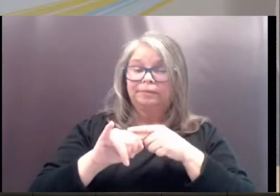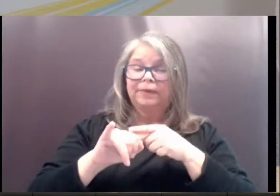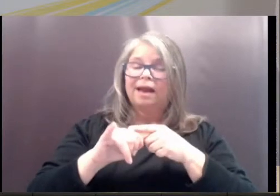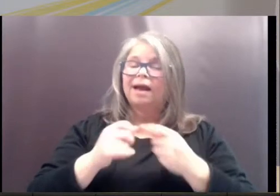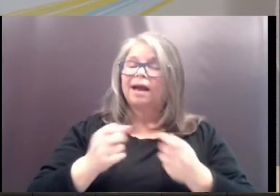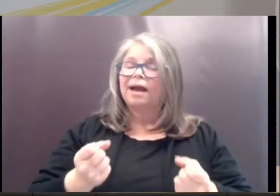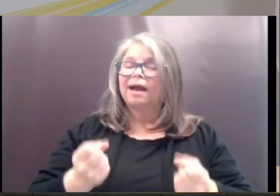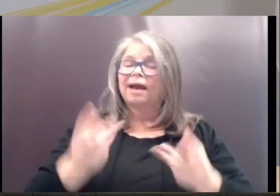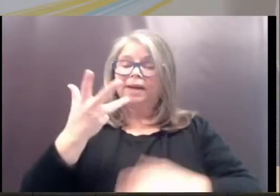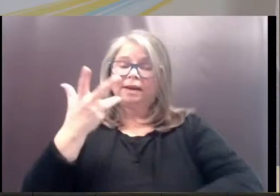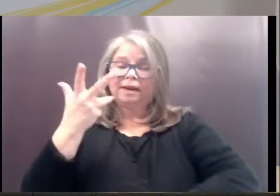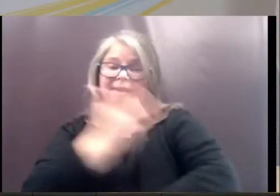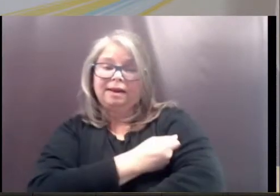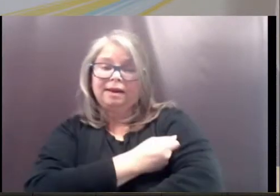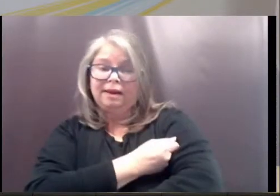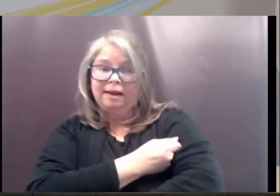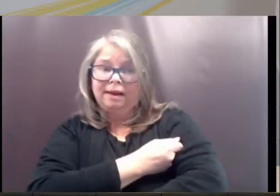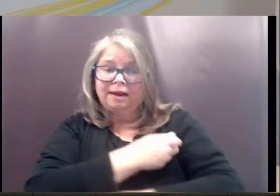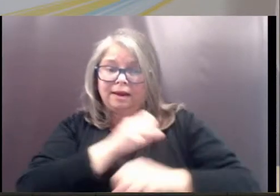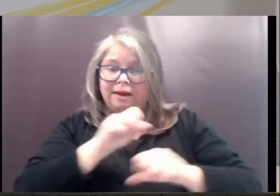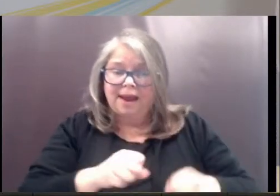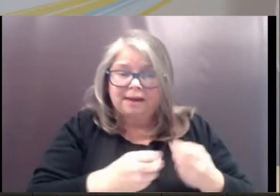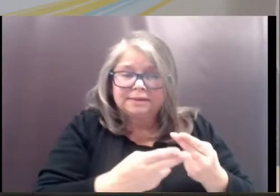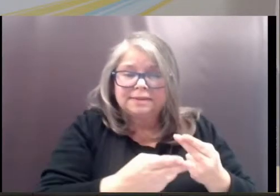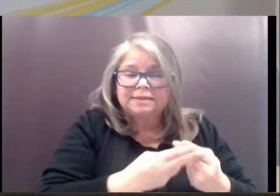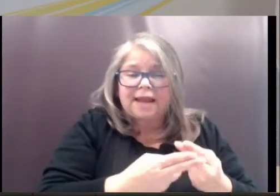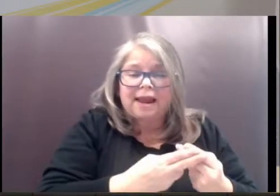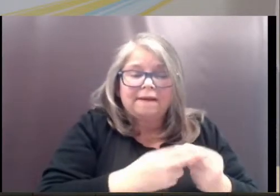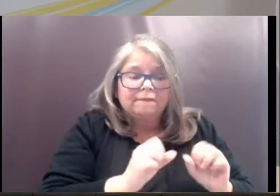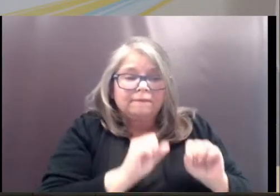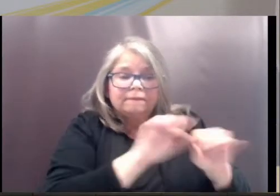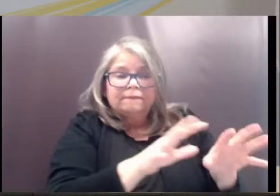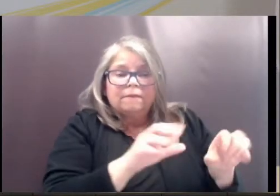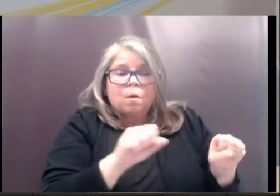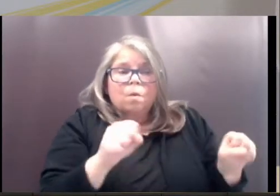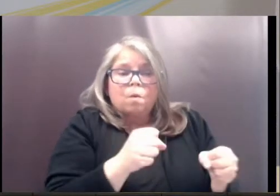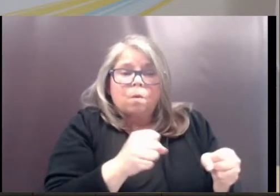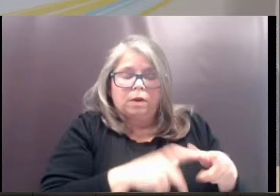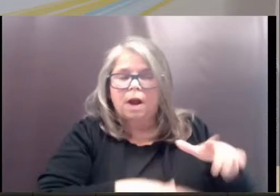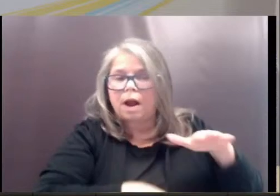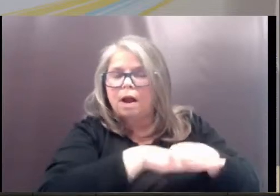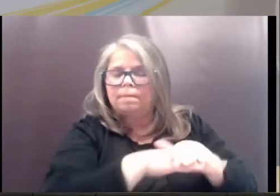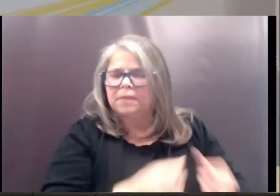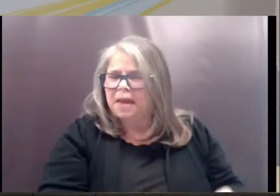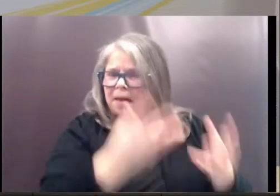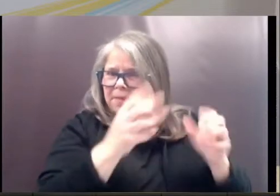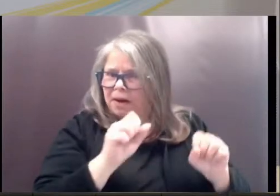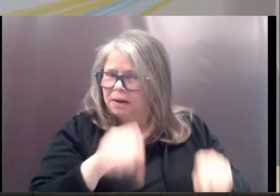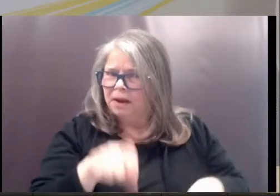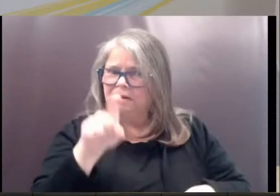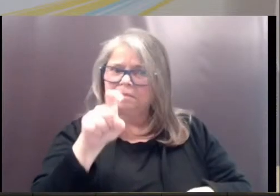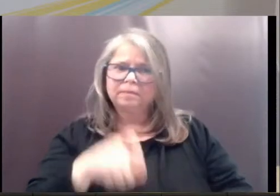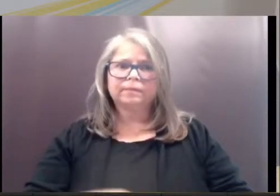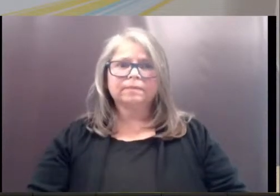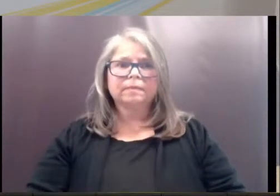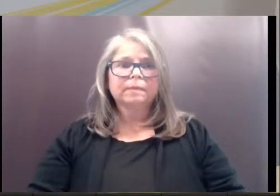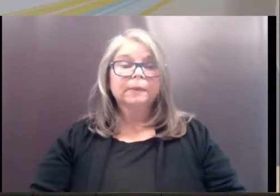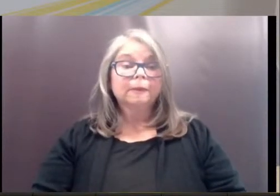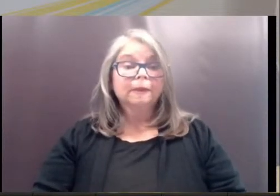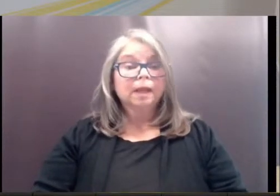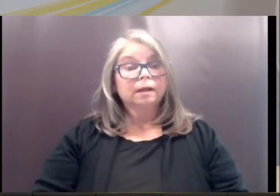delivery? So we are very fortunate in this province that